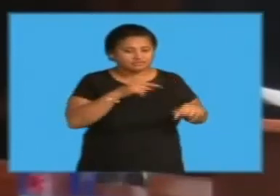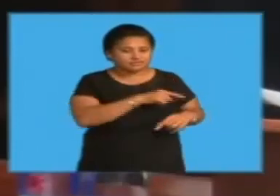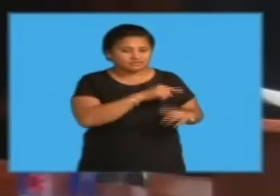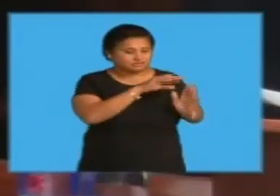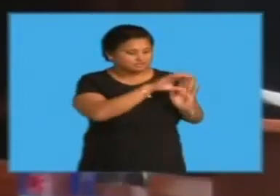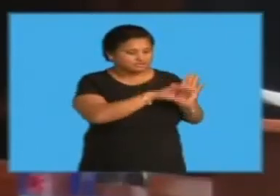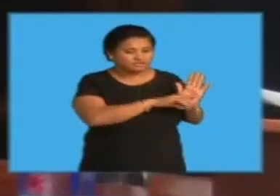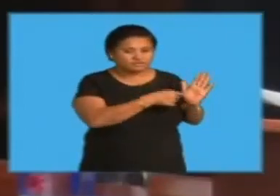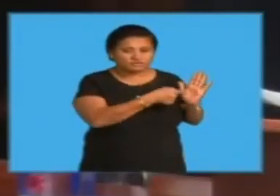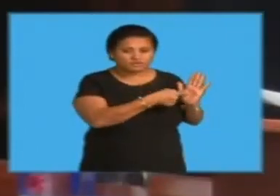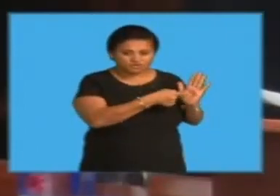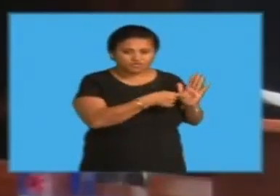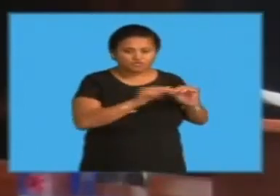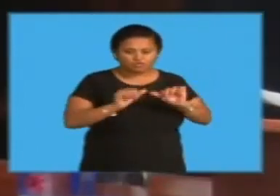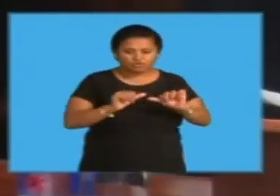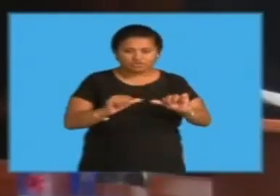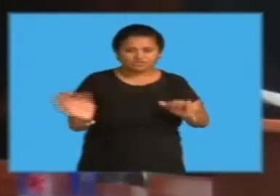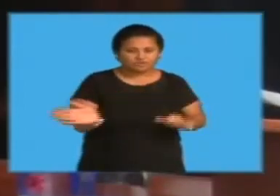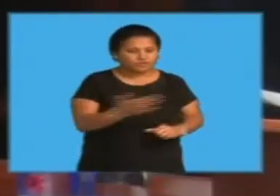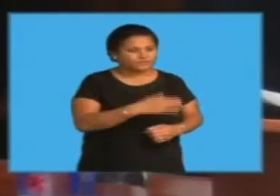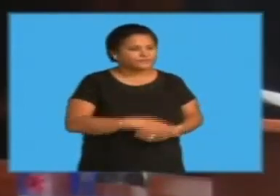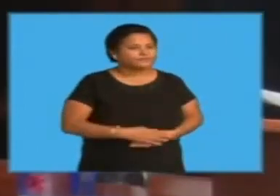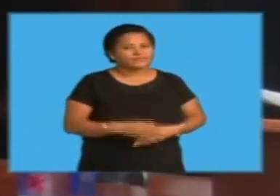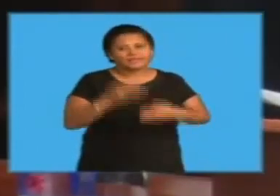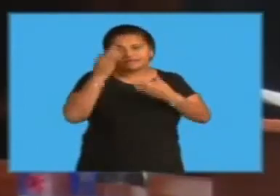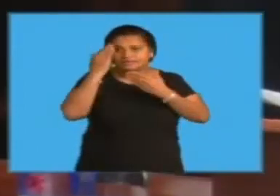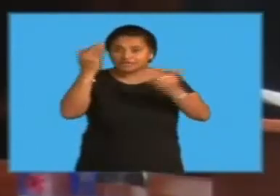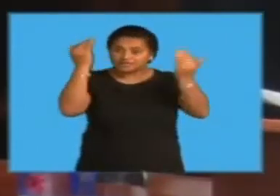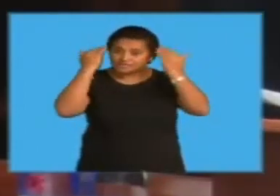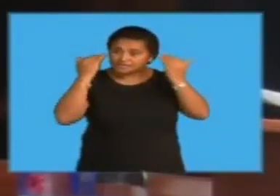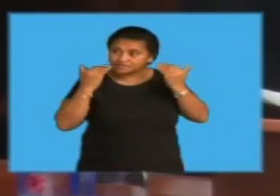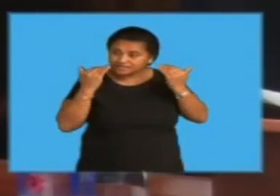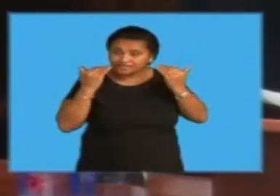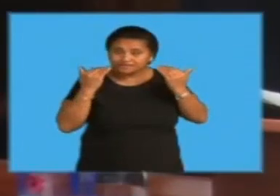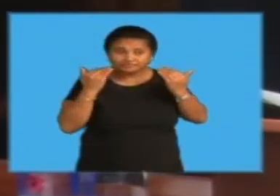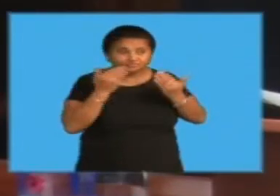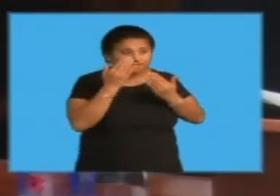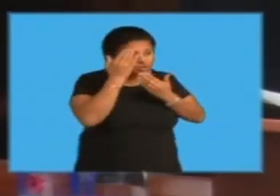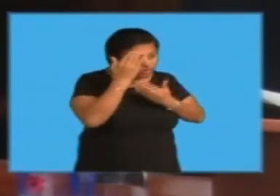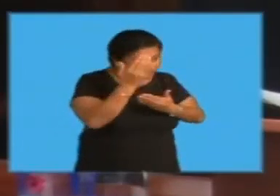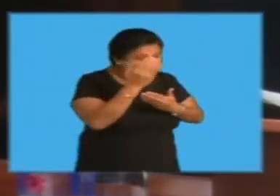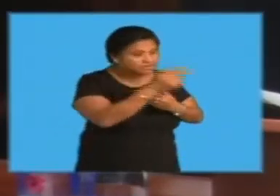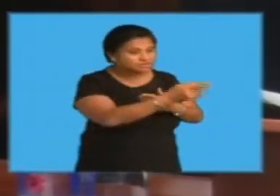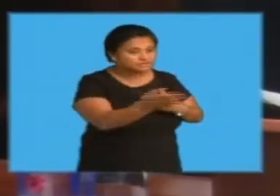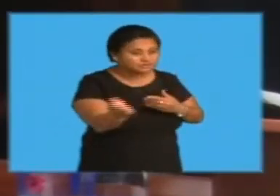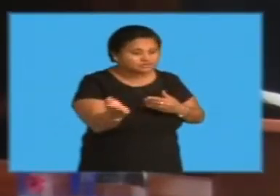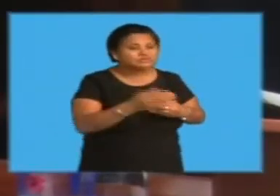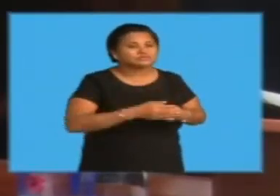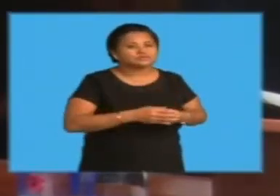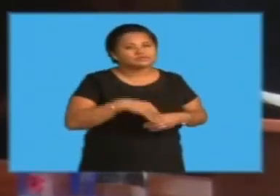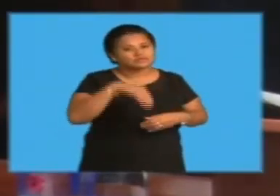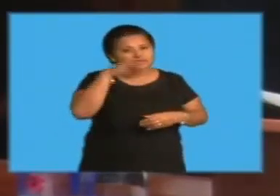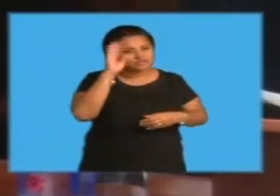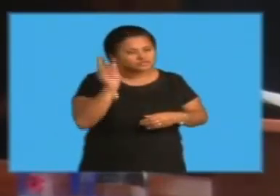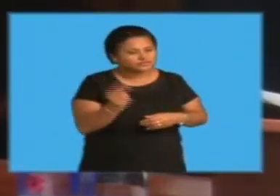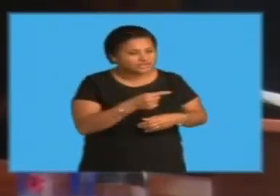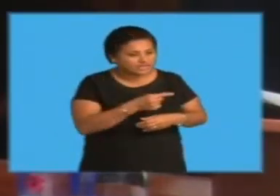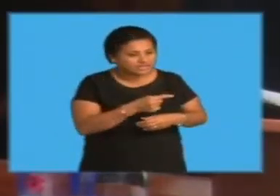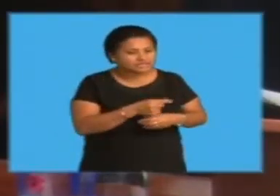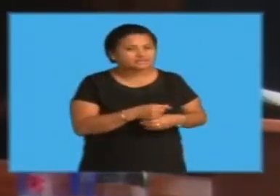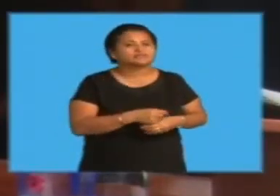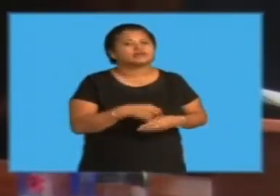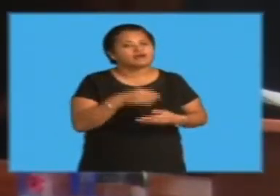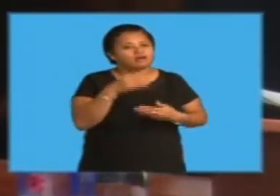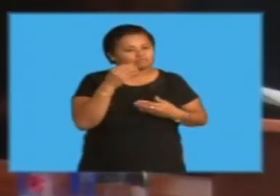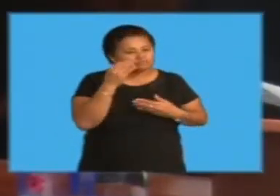Madam Speaker, the Honourable Chief Justice, the Honourable Prime Minister, Honourable Cabinet Ministers, Honourable Leader of the Opposition, Honourable Members